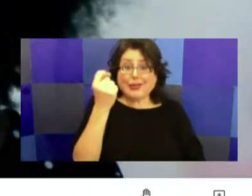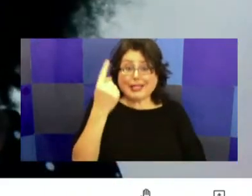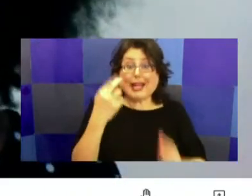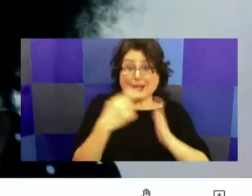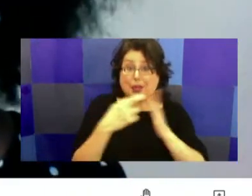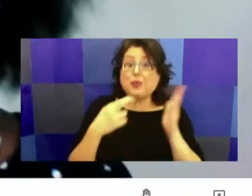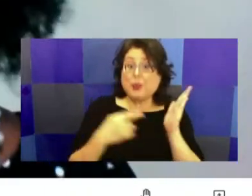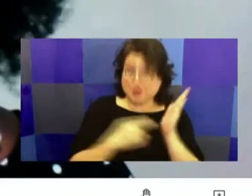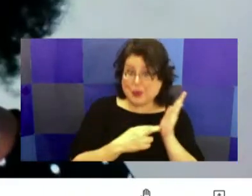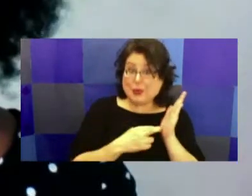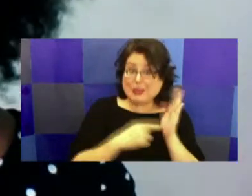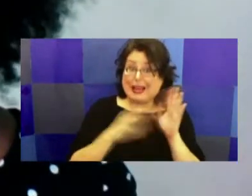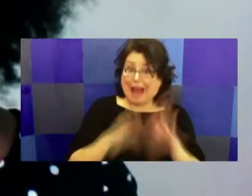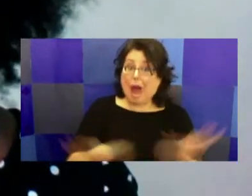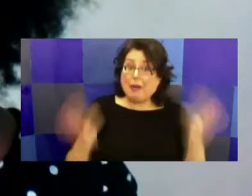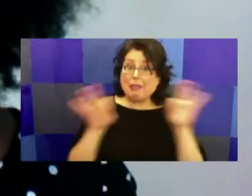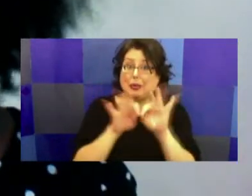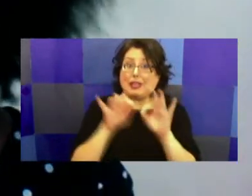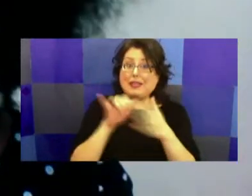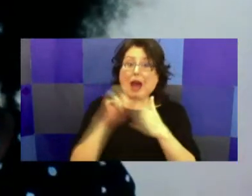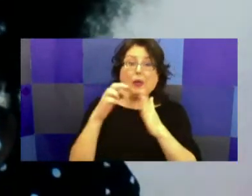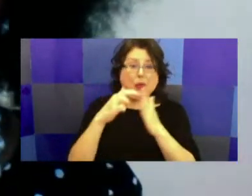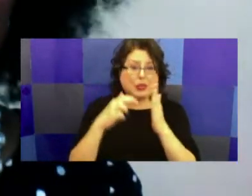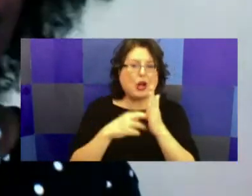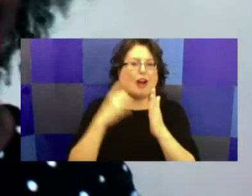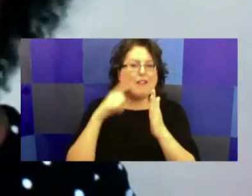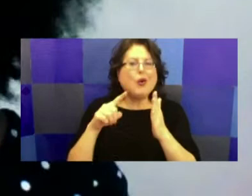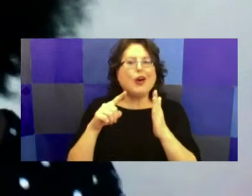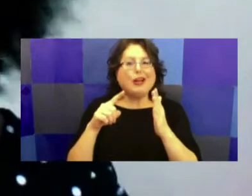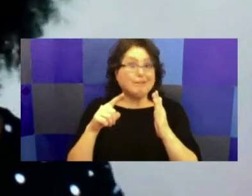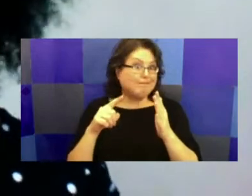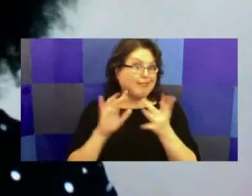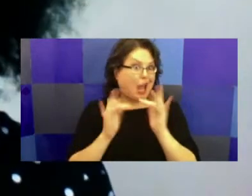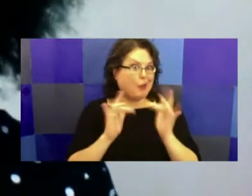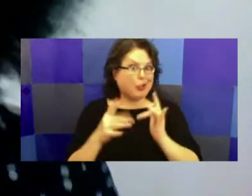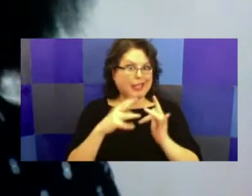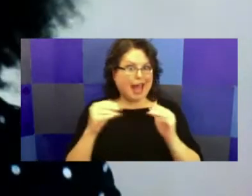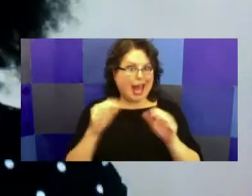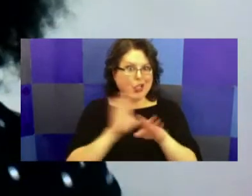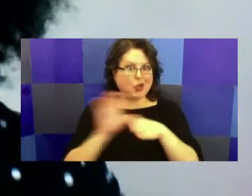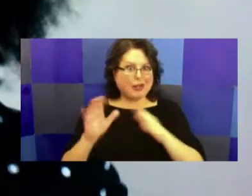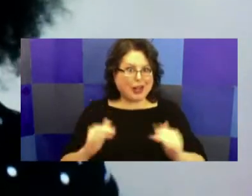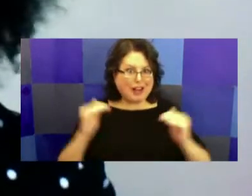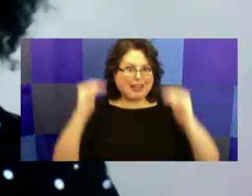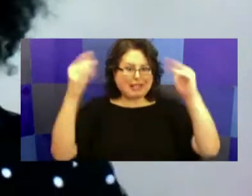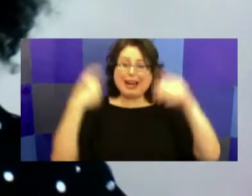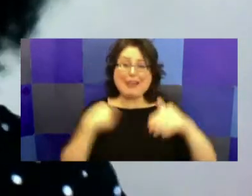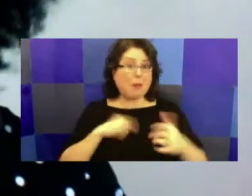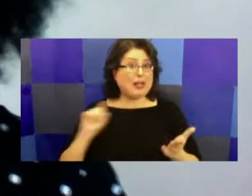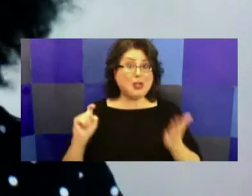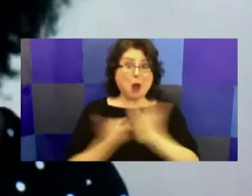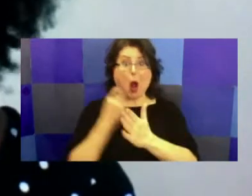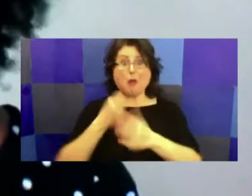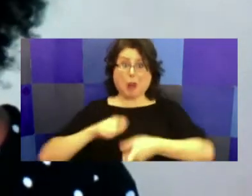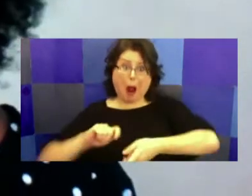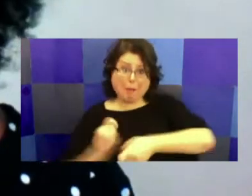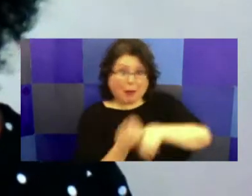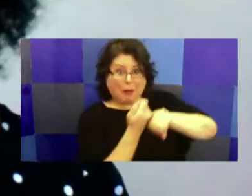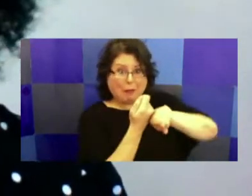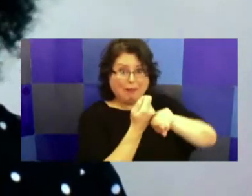how important they are for networking and career advancement. And then we got to hit some golf balls and enjoy some